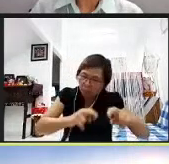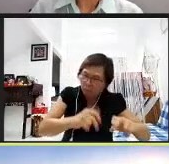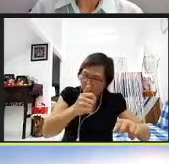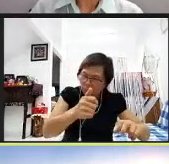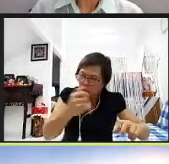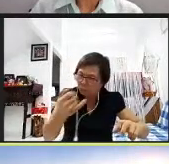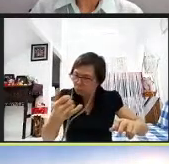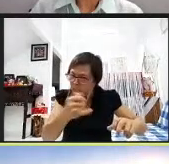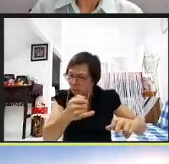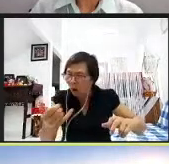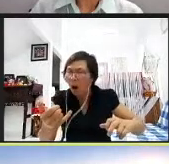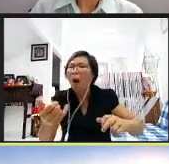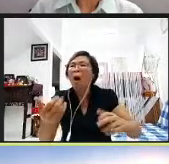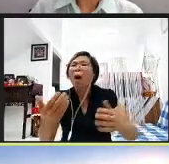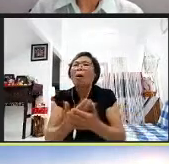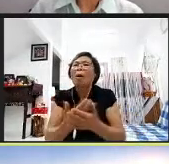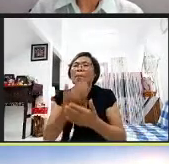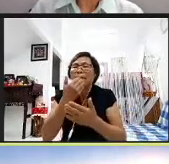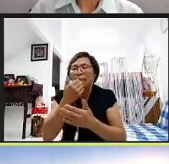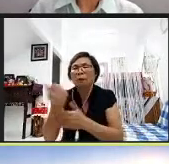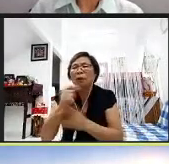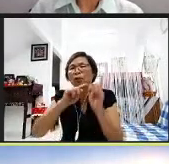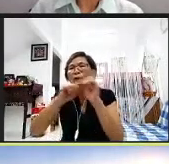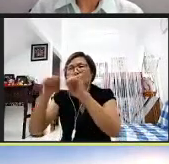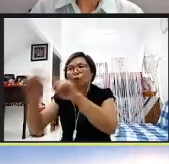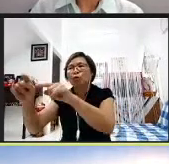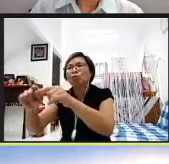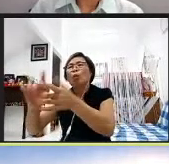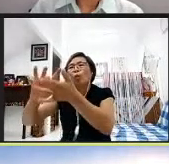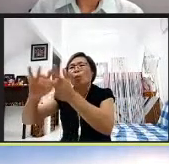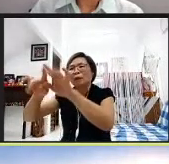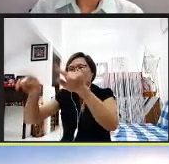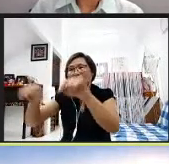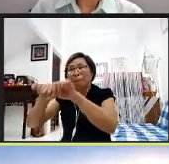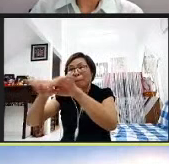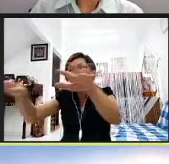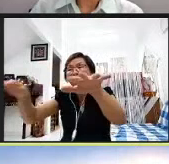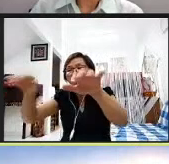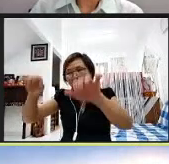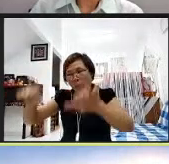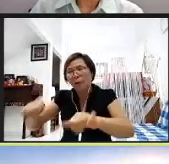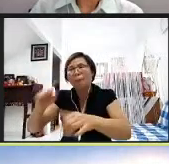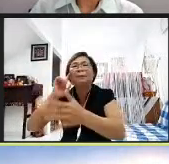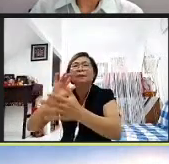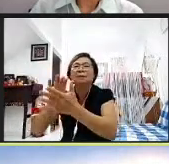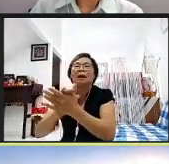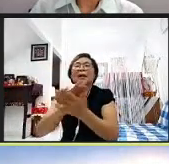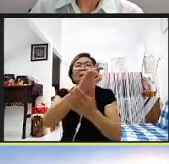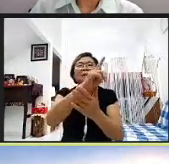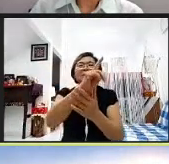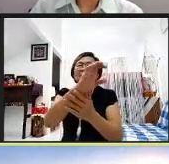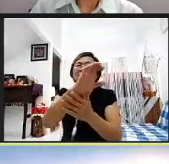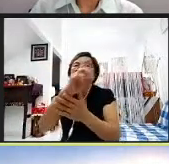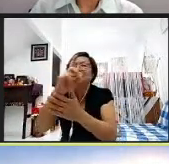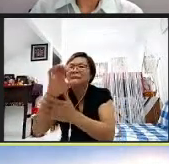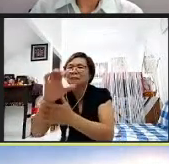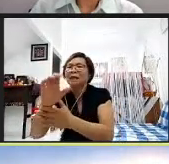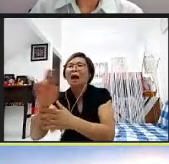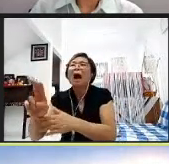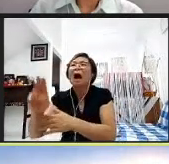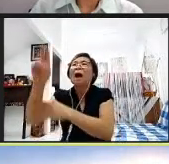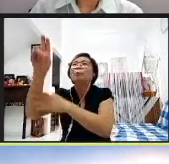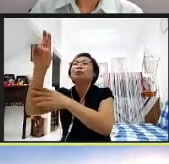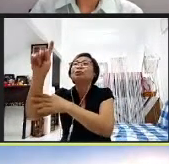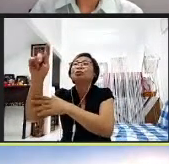go to a good website with very reliable, like we go to CDC, go to up-to-date, to look at